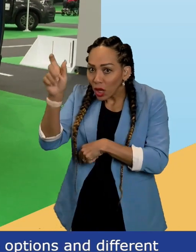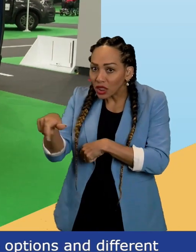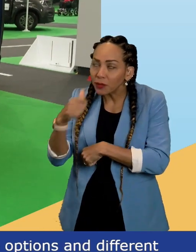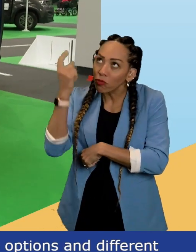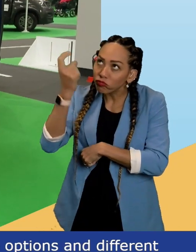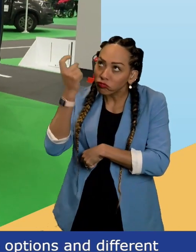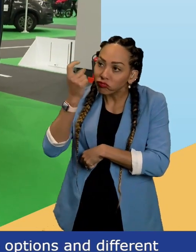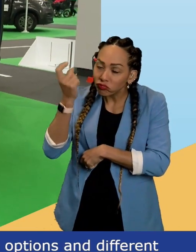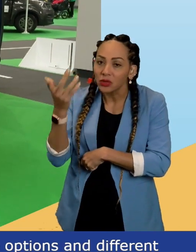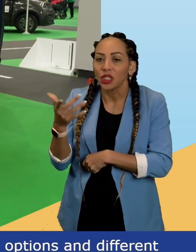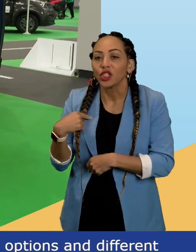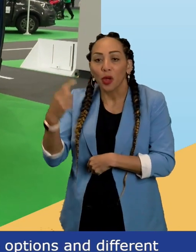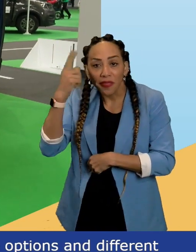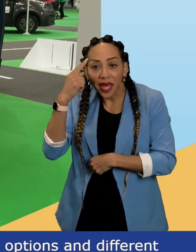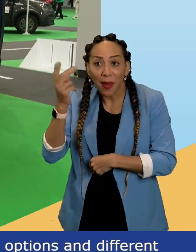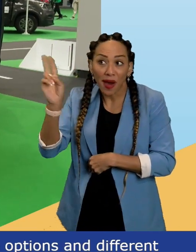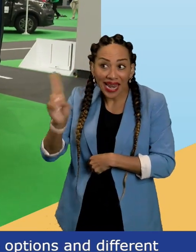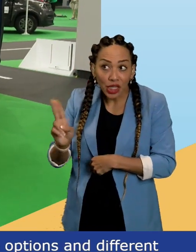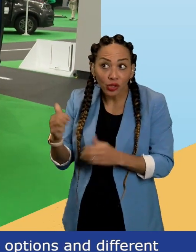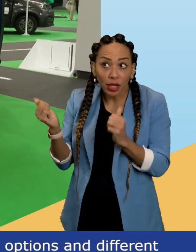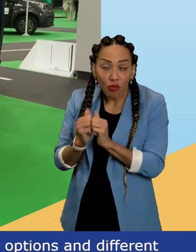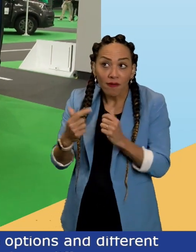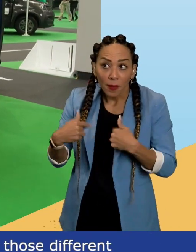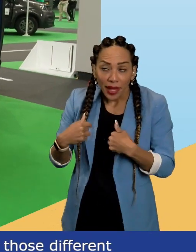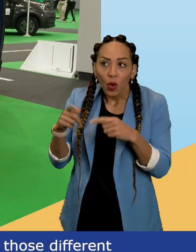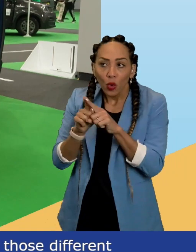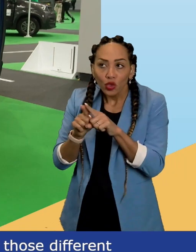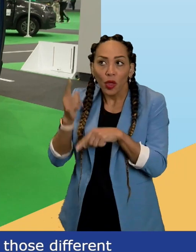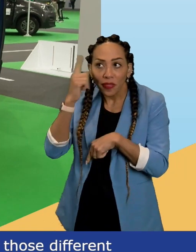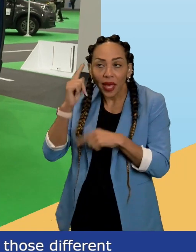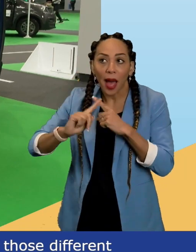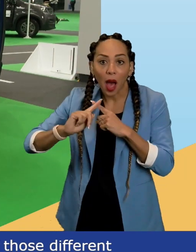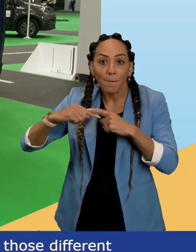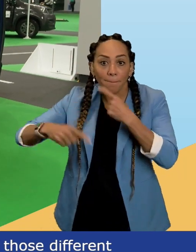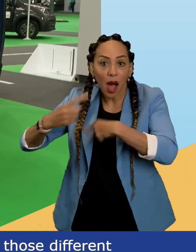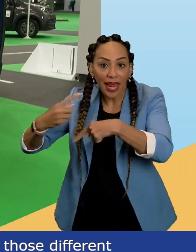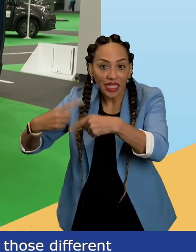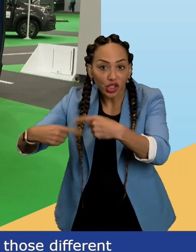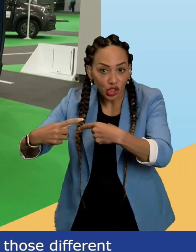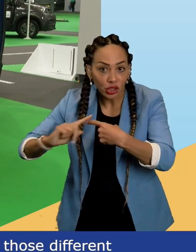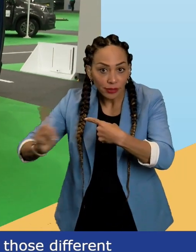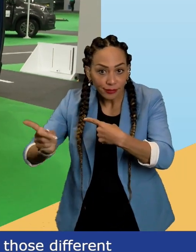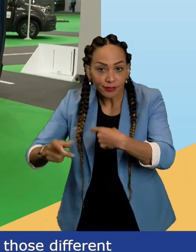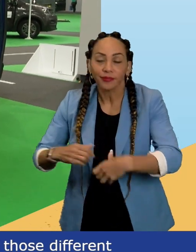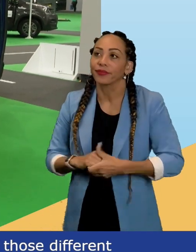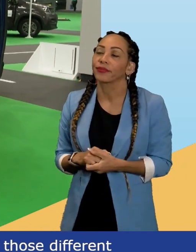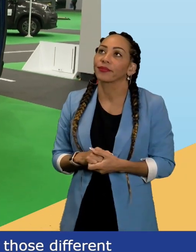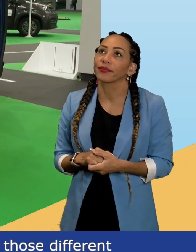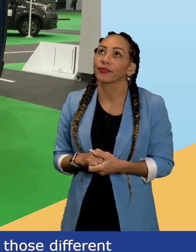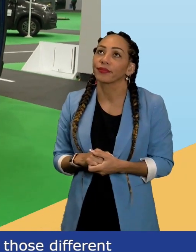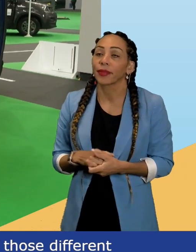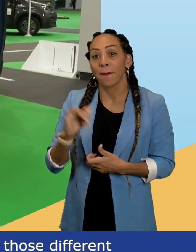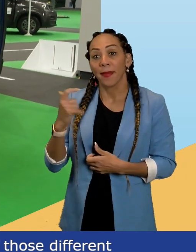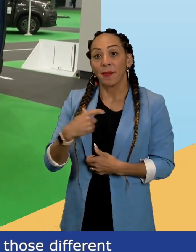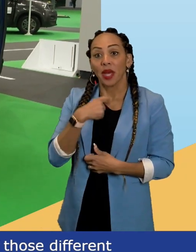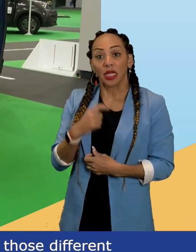whether or not electric is right for you in this moment. Okay. Now, if a customer does want to go down the EWAV route, do they